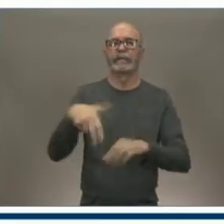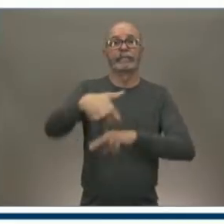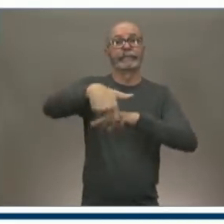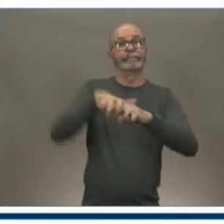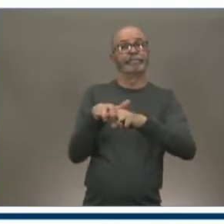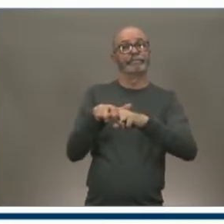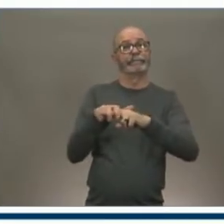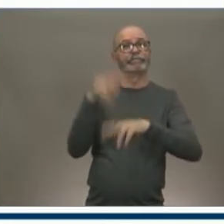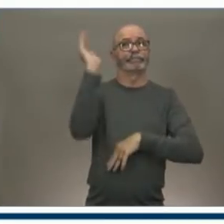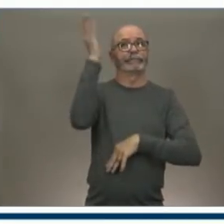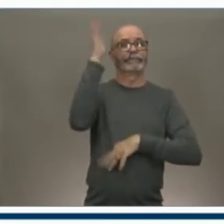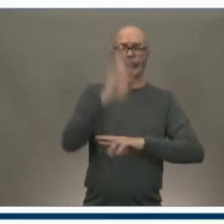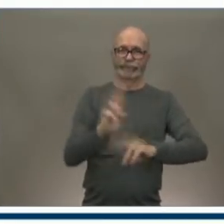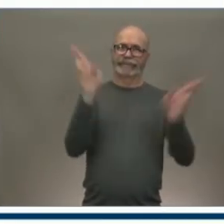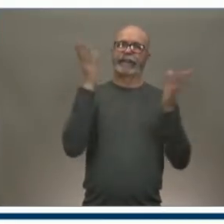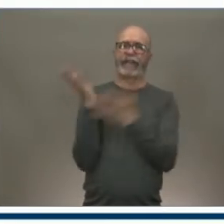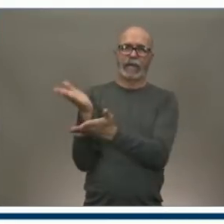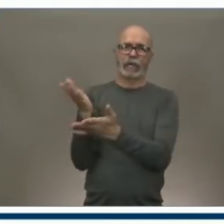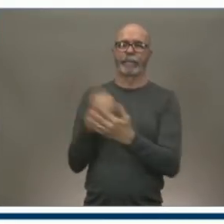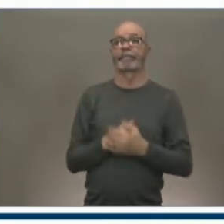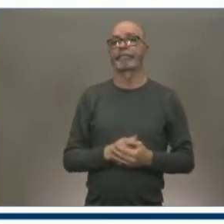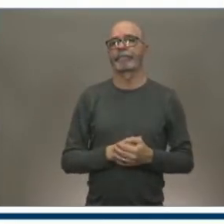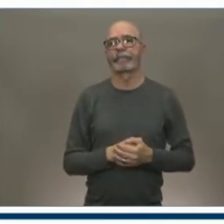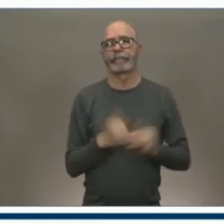to Danielle Edwards with the Canadian Press.